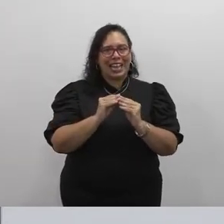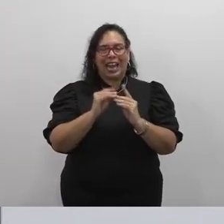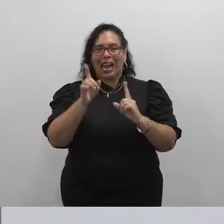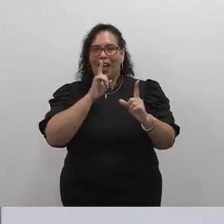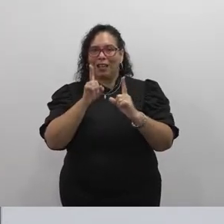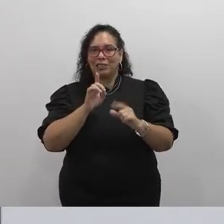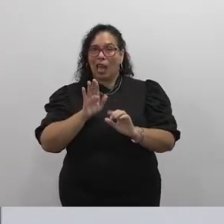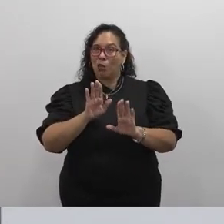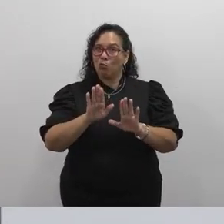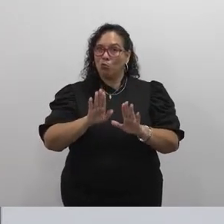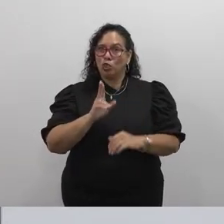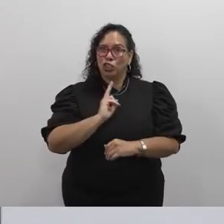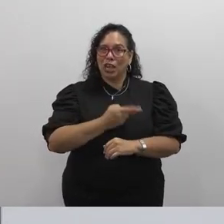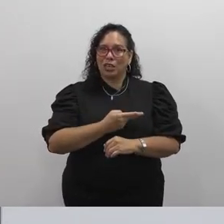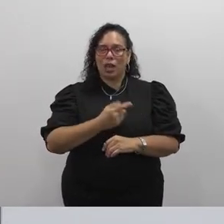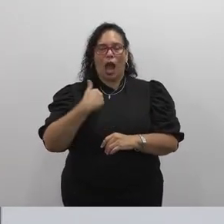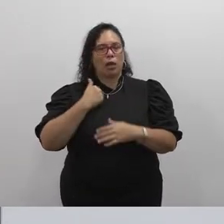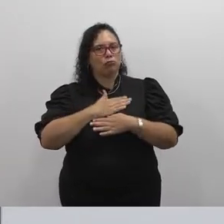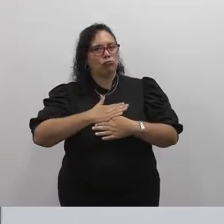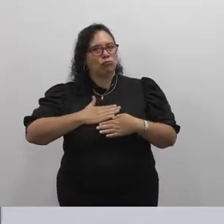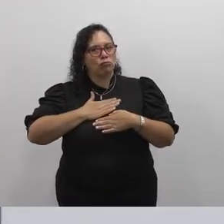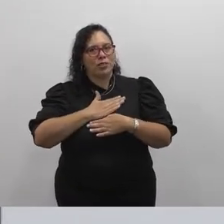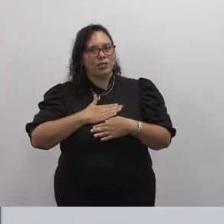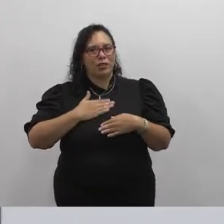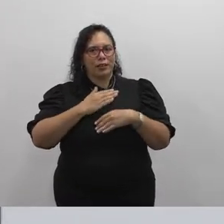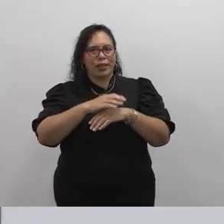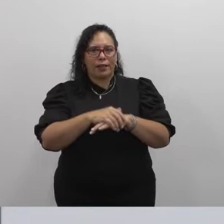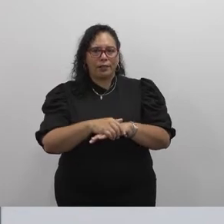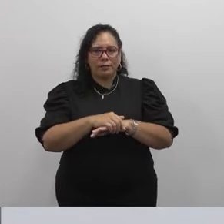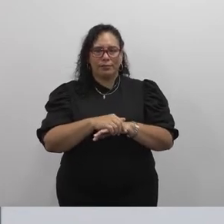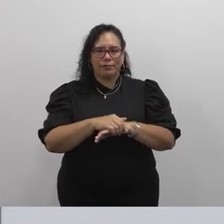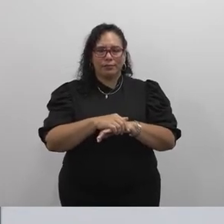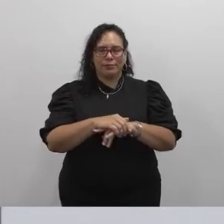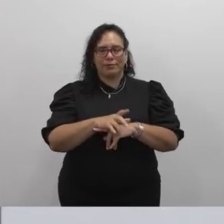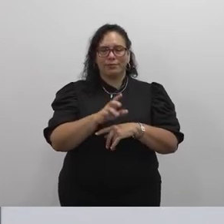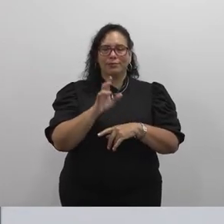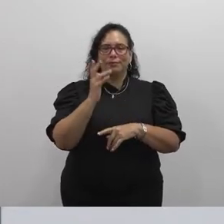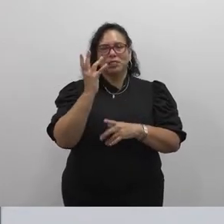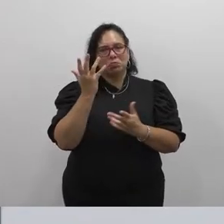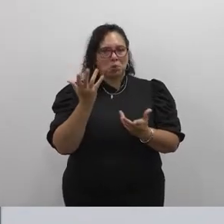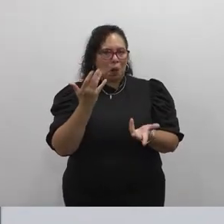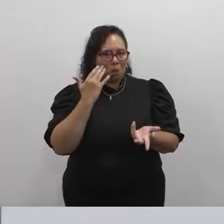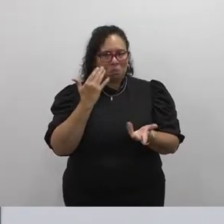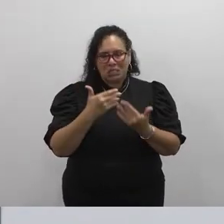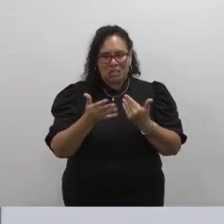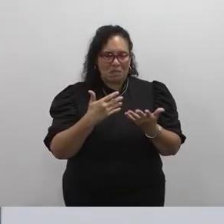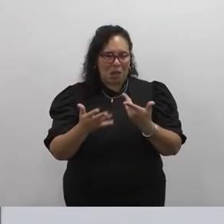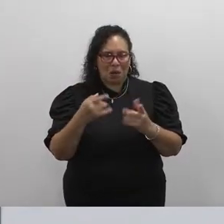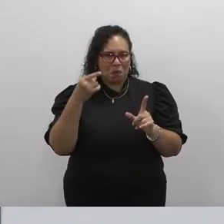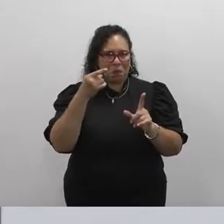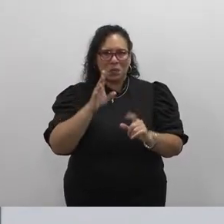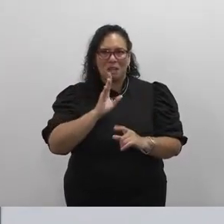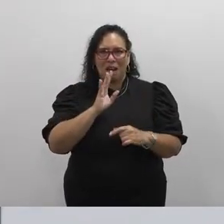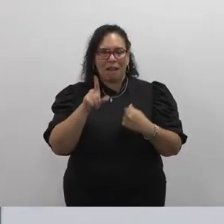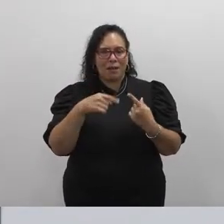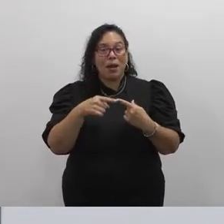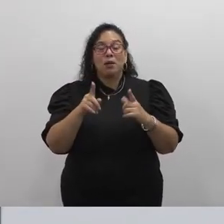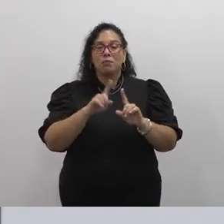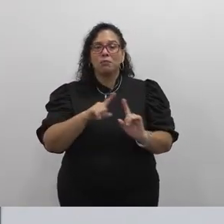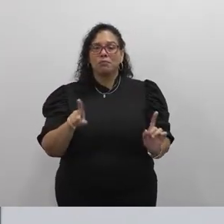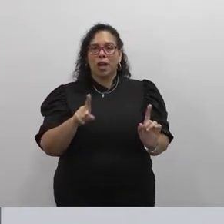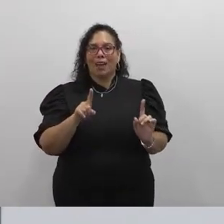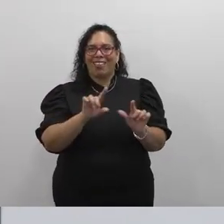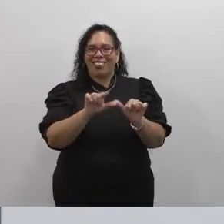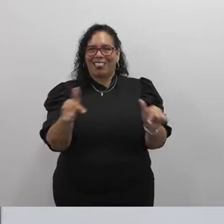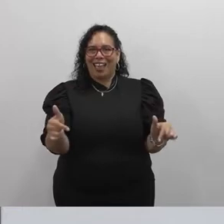us in certain cases, which I absolutely appreciated, right? So have we considered X, Y, or Z? Let's make sure we don't forget about our